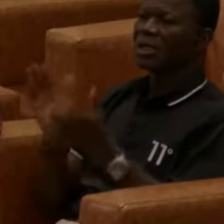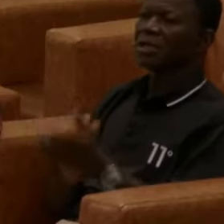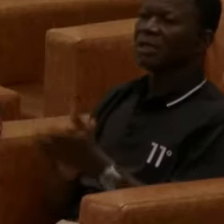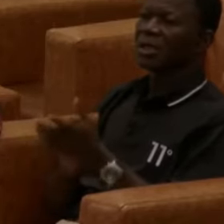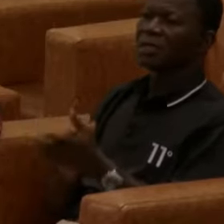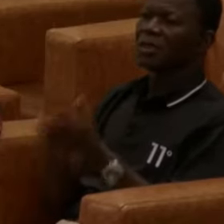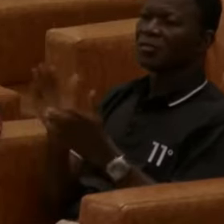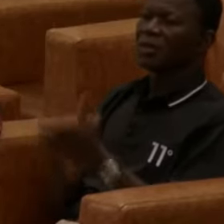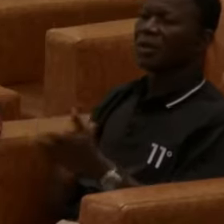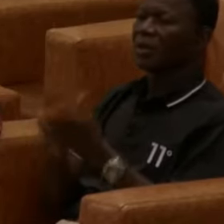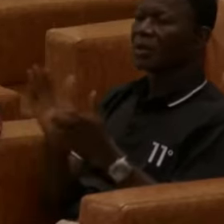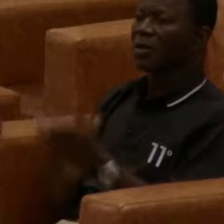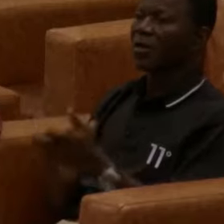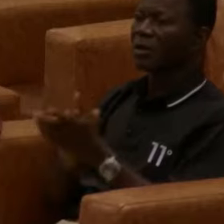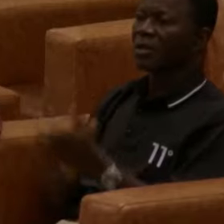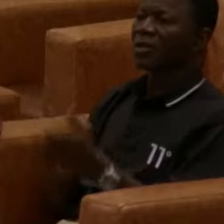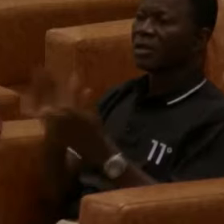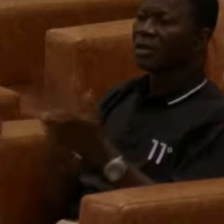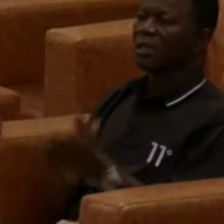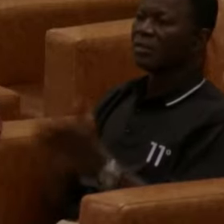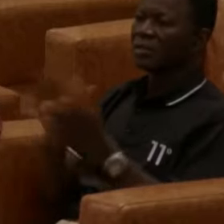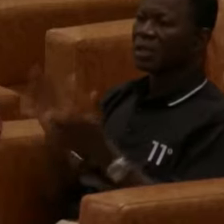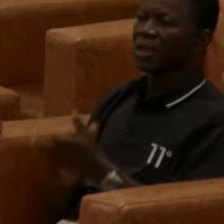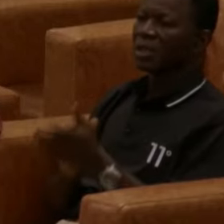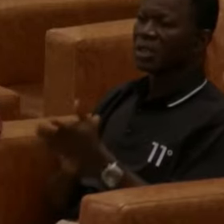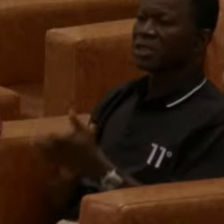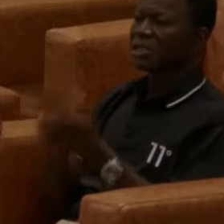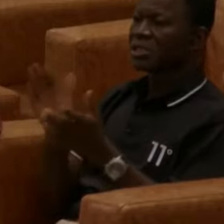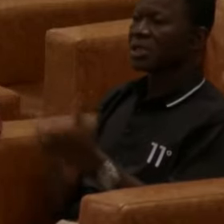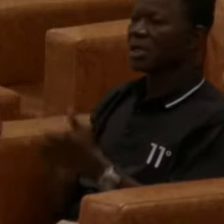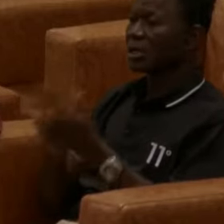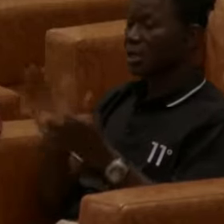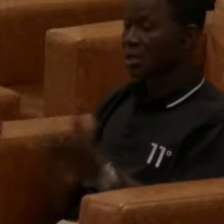he is Lord of lords.